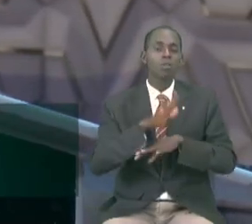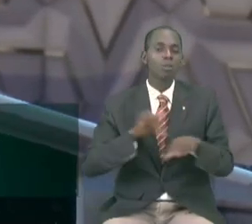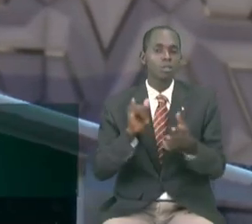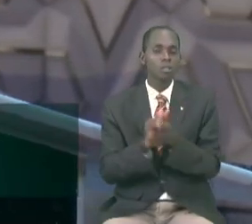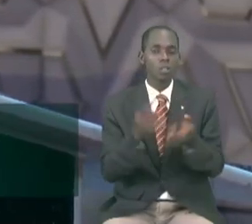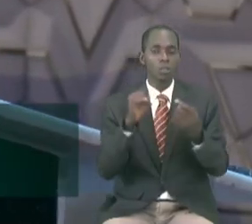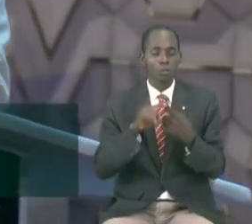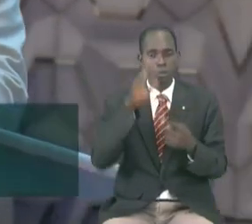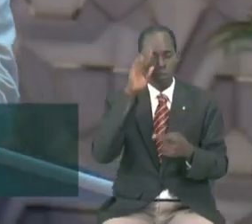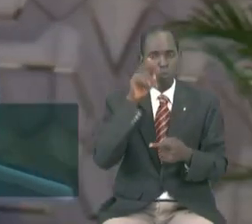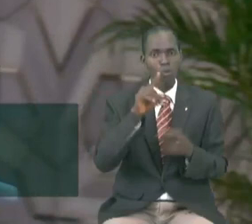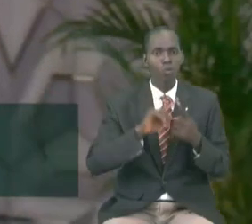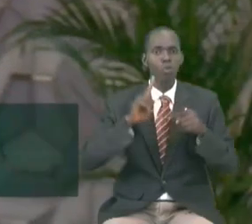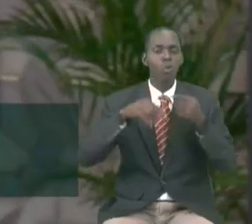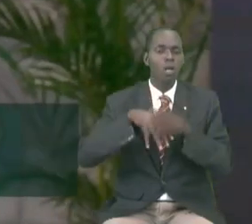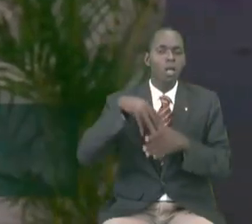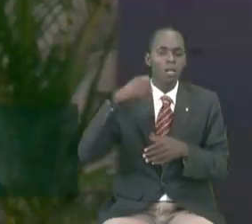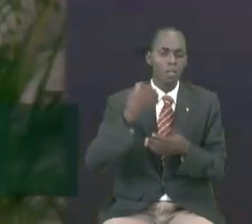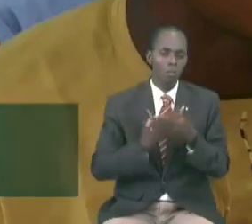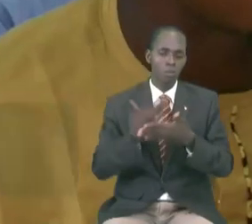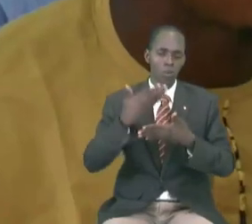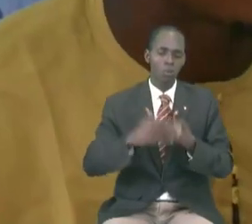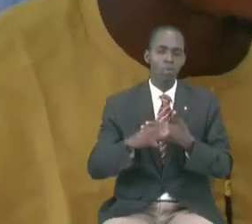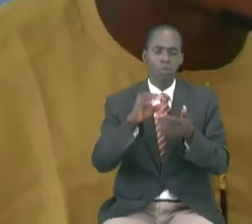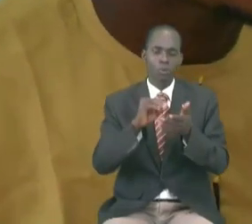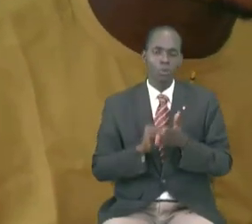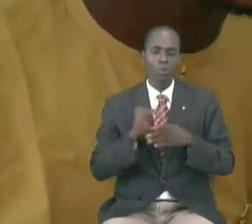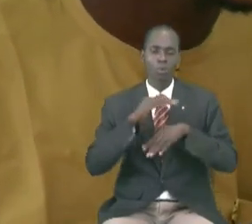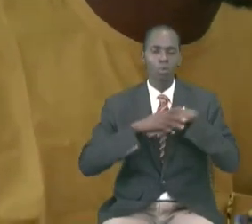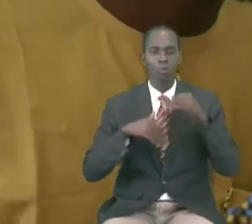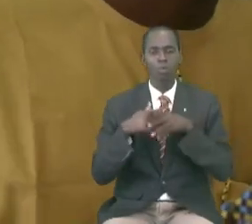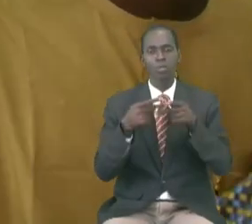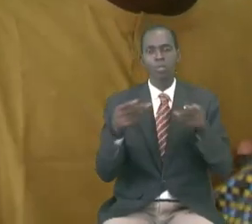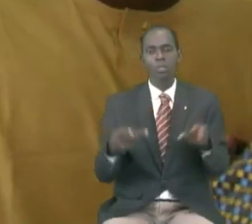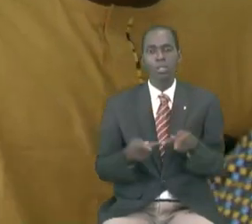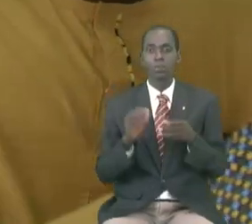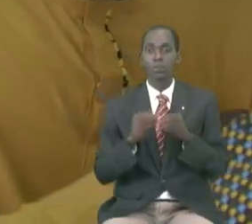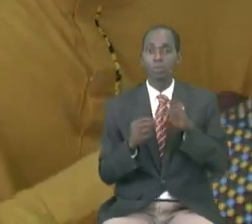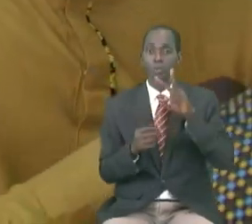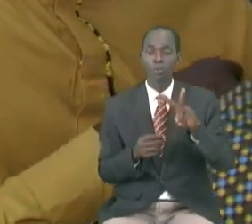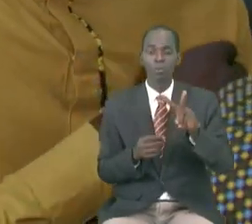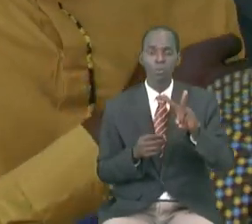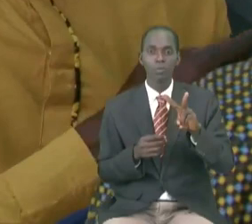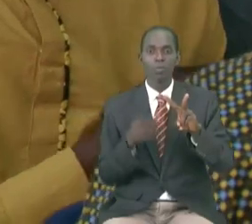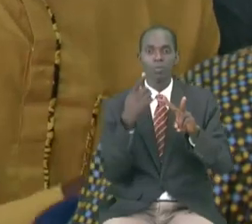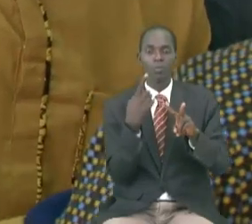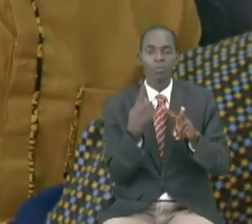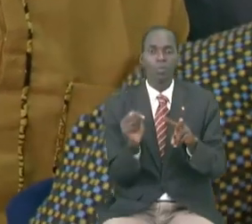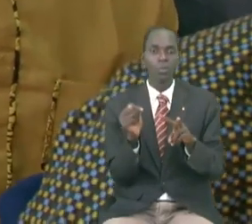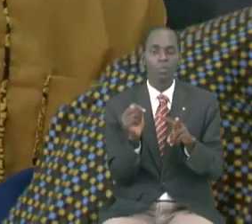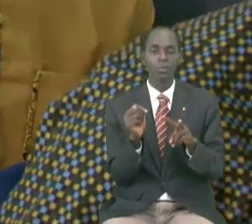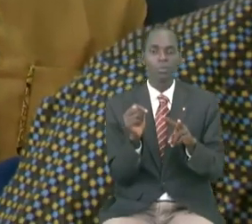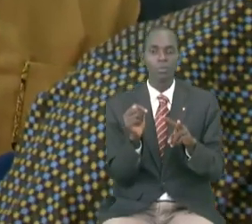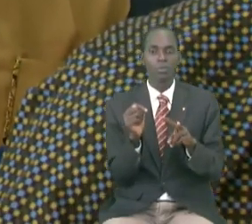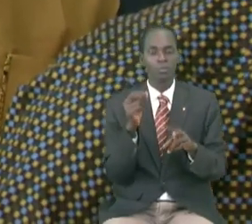at the cause of his backsliding and the reason and the cause that people follow